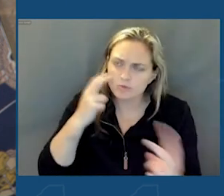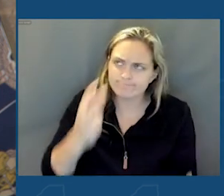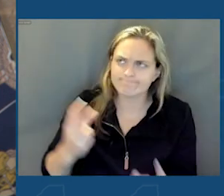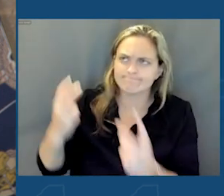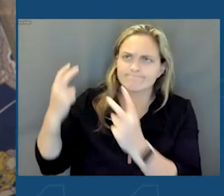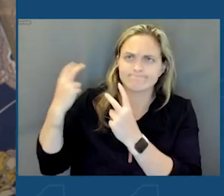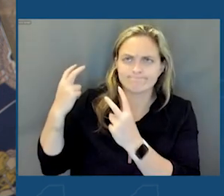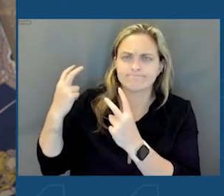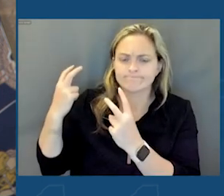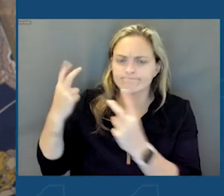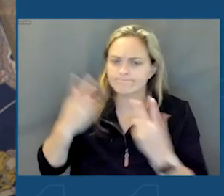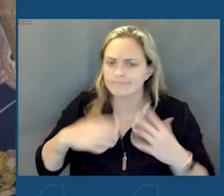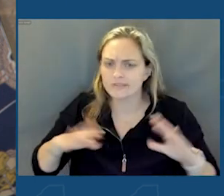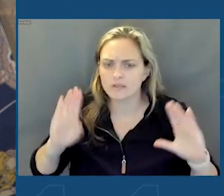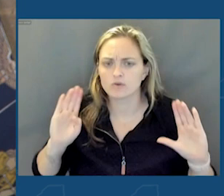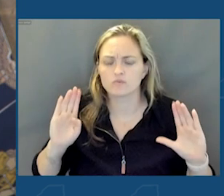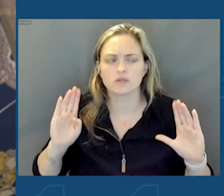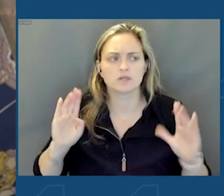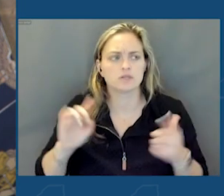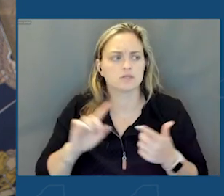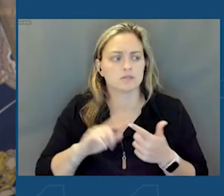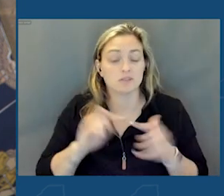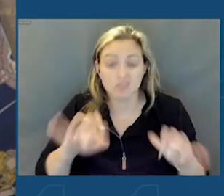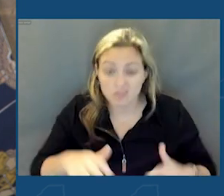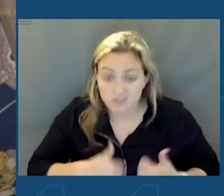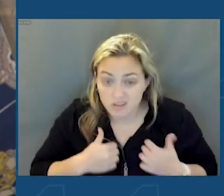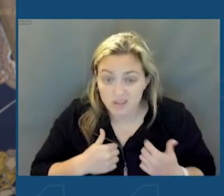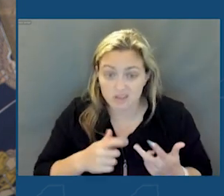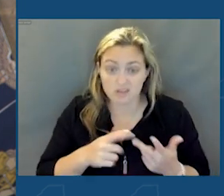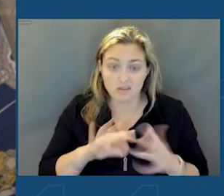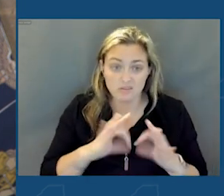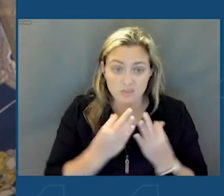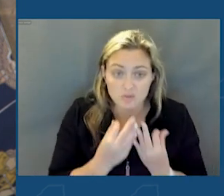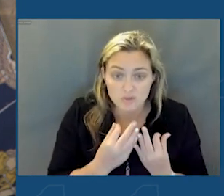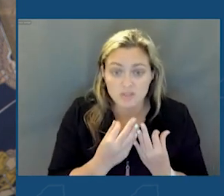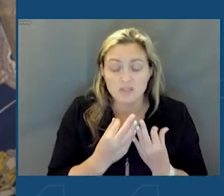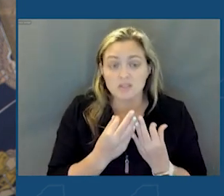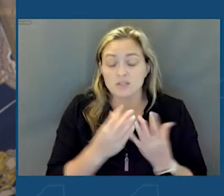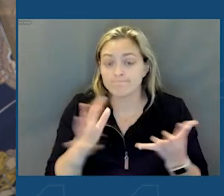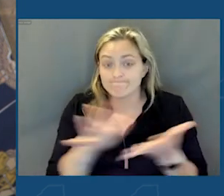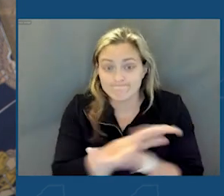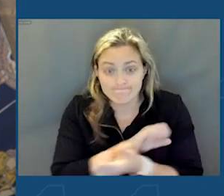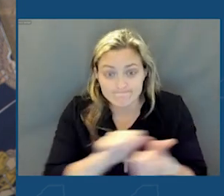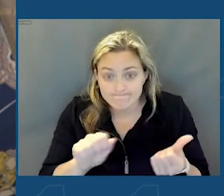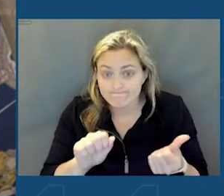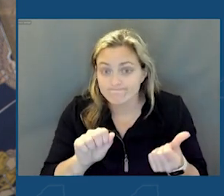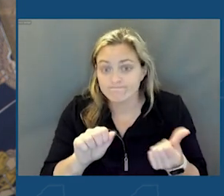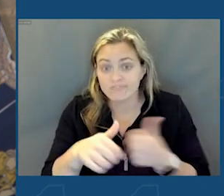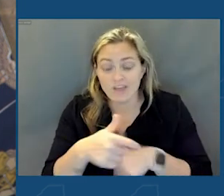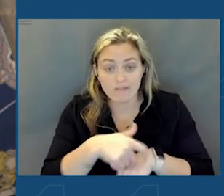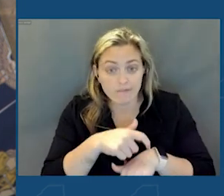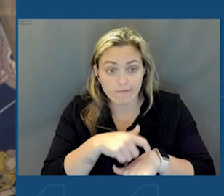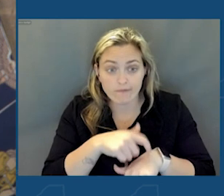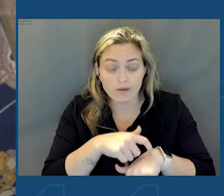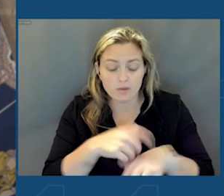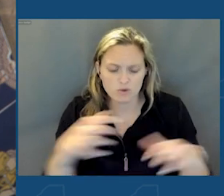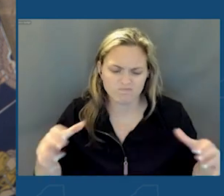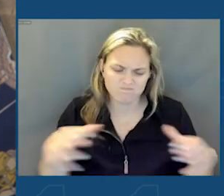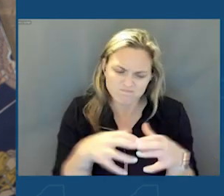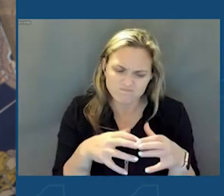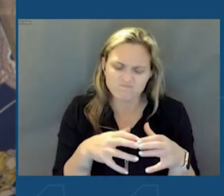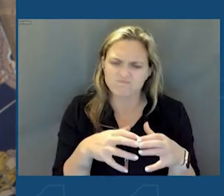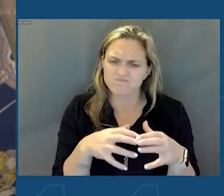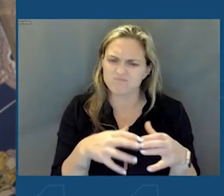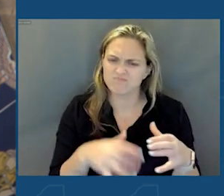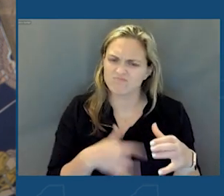the sacrifice, the loss of life, the families torn apart at that time, but brought together in a sense of trying to heal